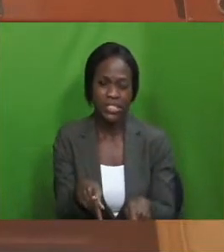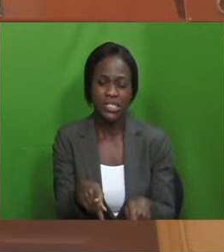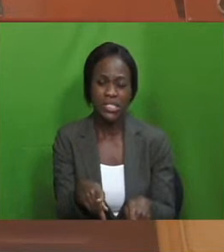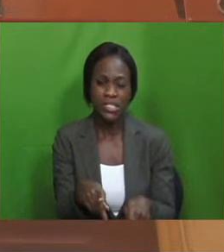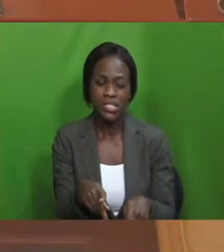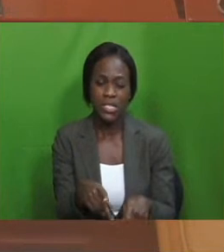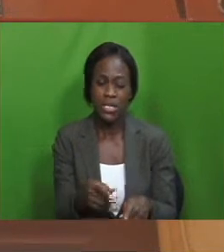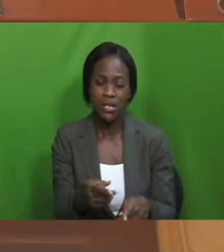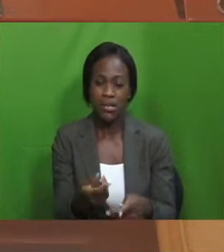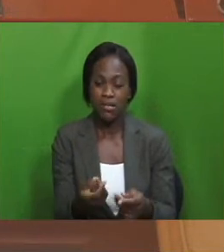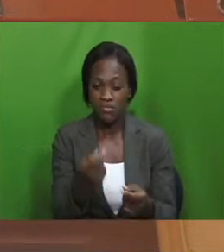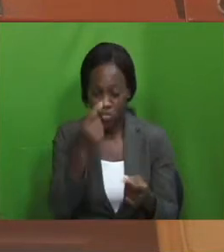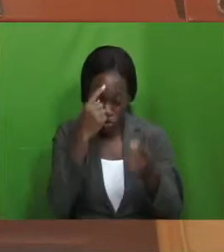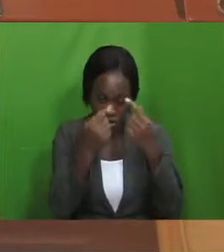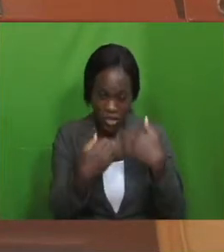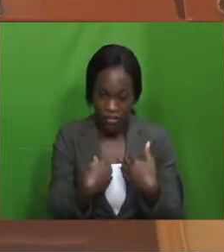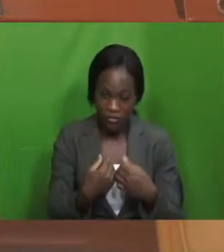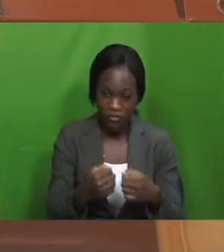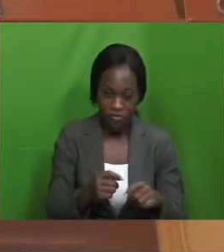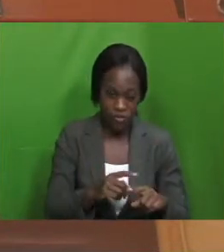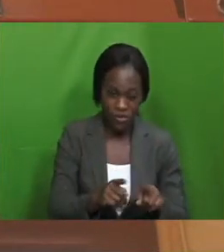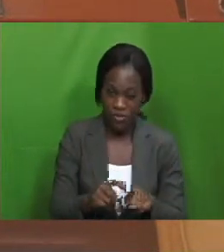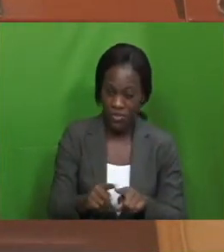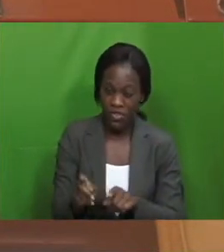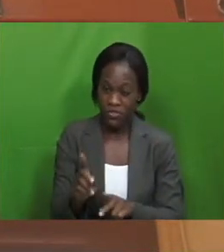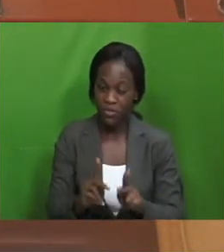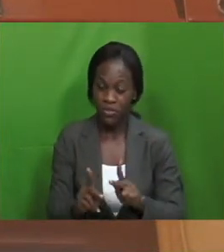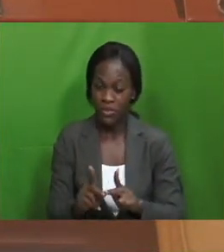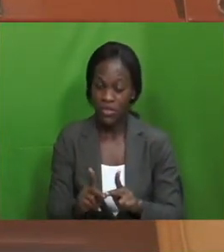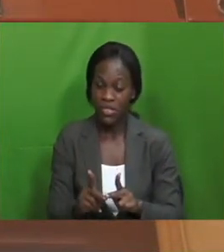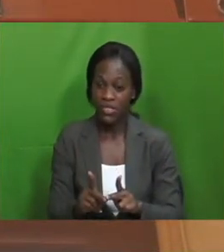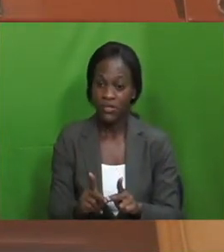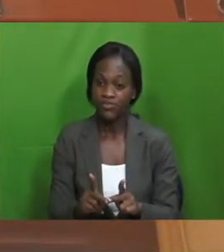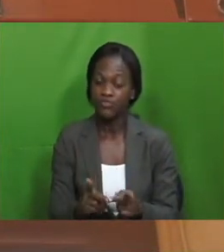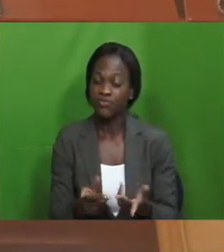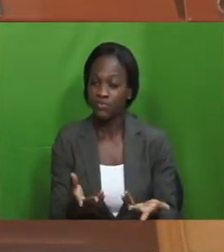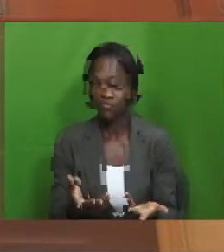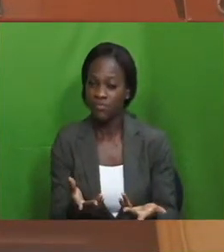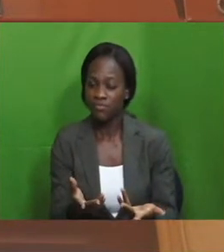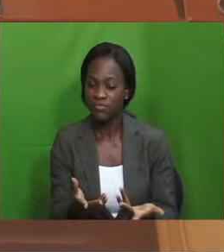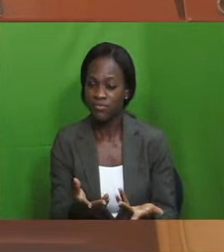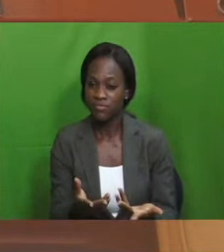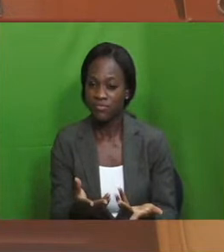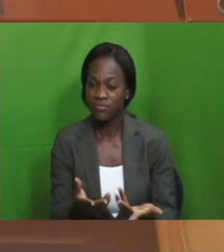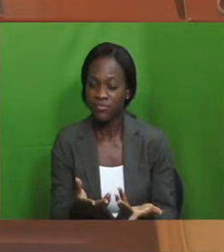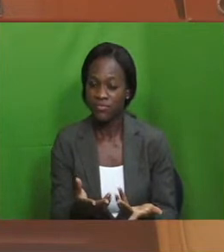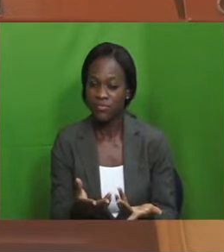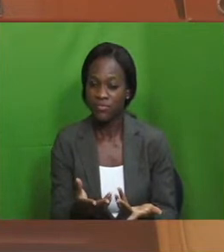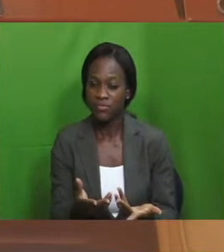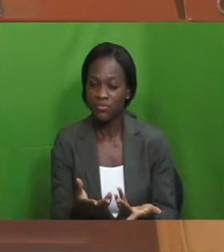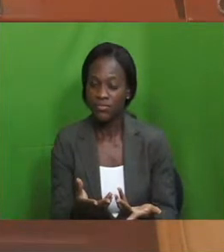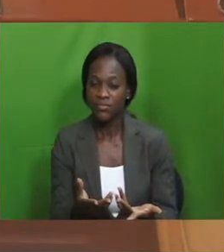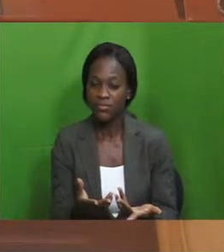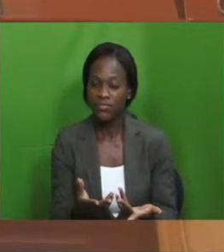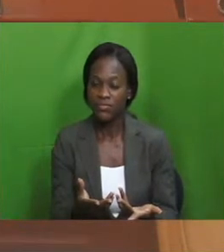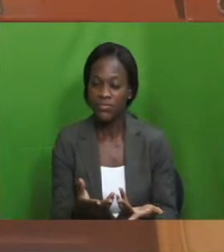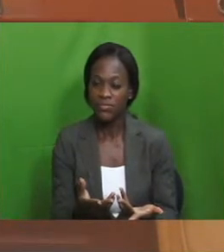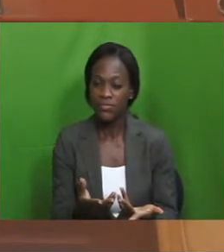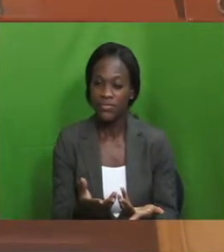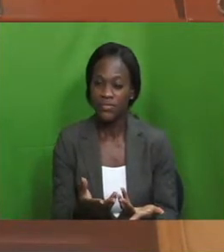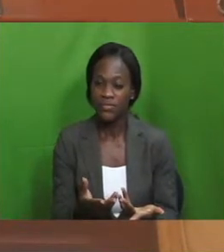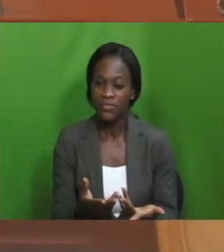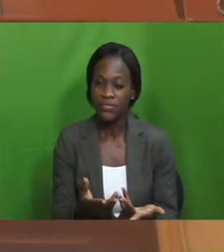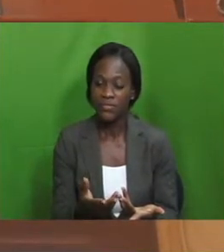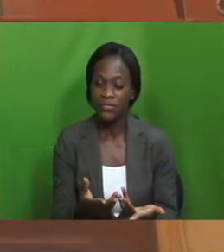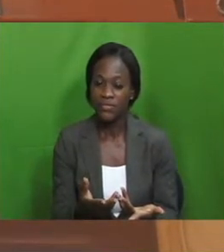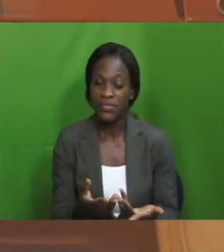coming from either side. Yes, that's why it's concluding comments. It's okay. You can leave it. On the